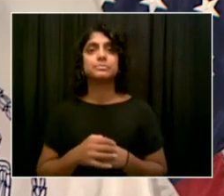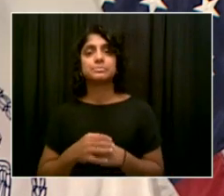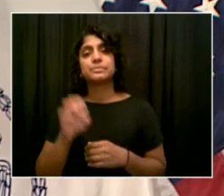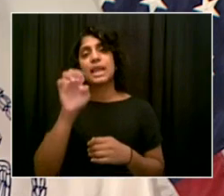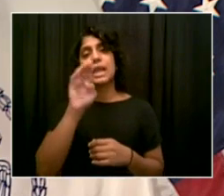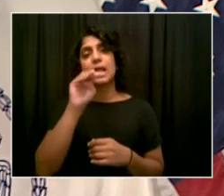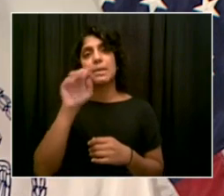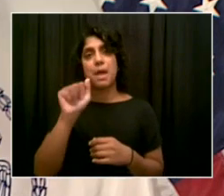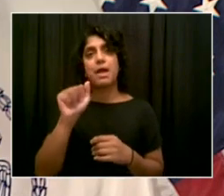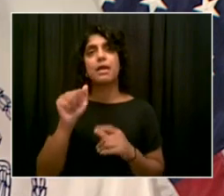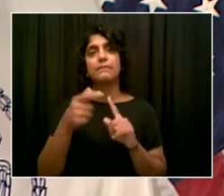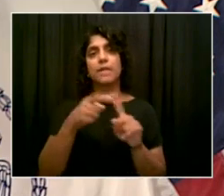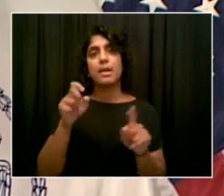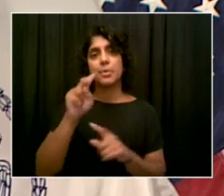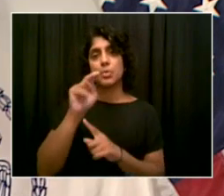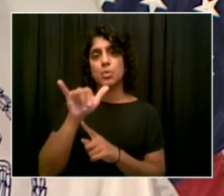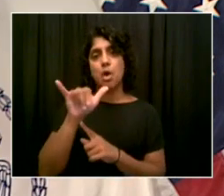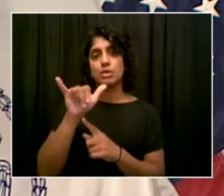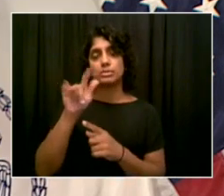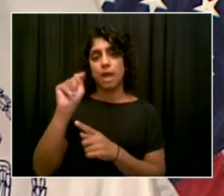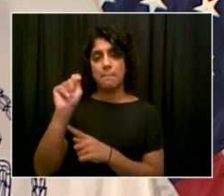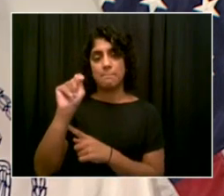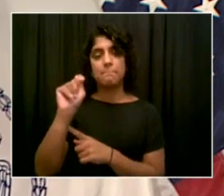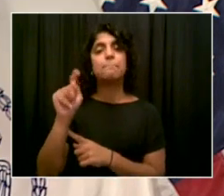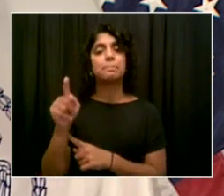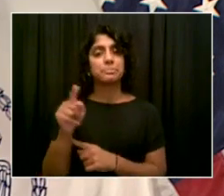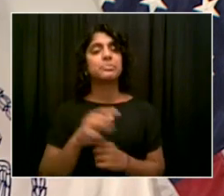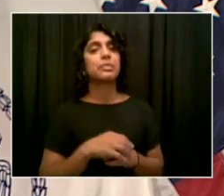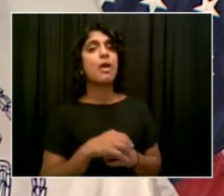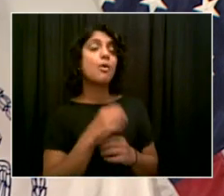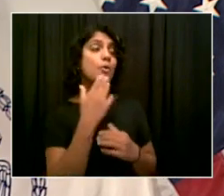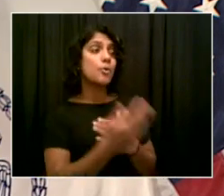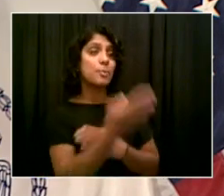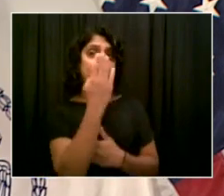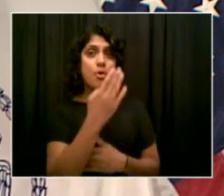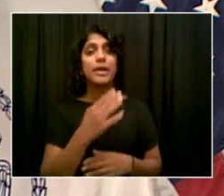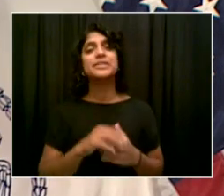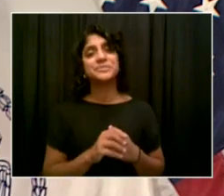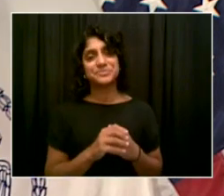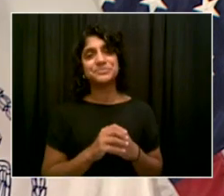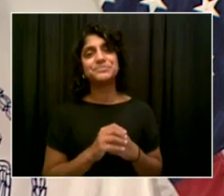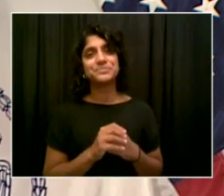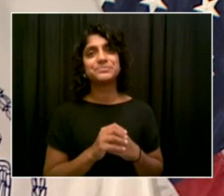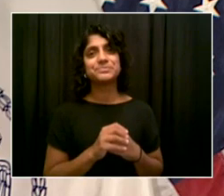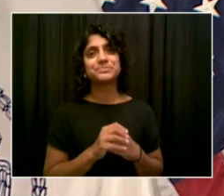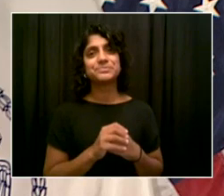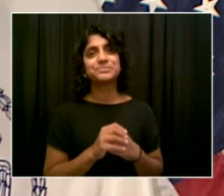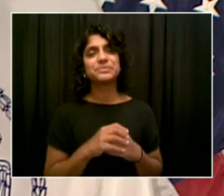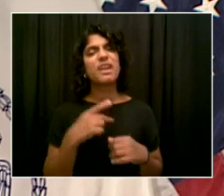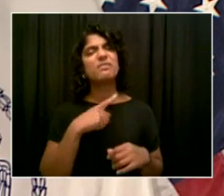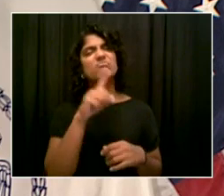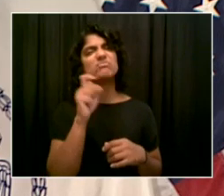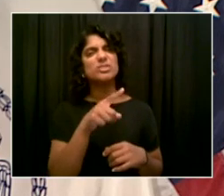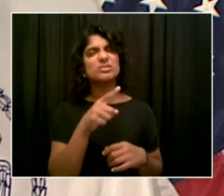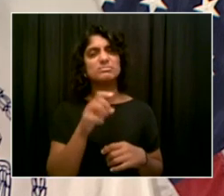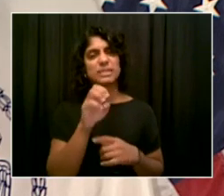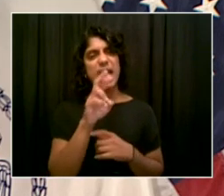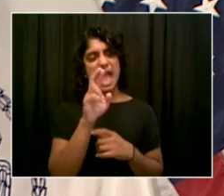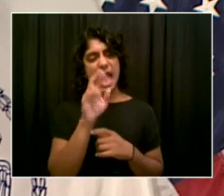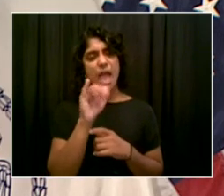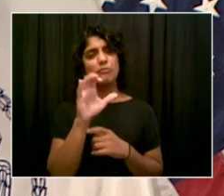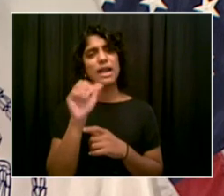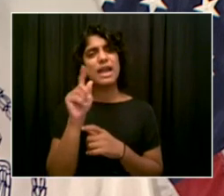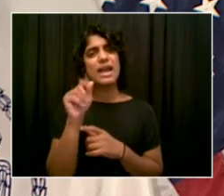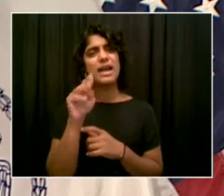Hi, good morning, Mayor. So with Eric Adams at the White House today, I'm curious, why didn't you go, and were you invited?